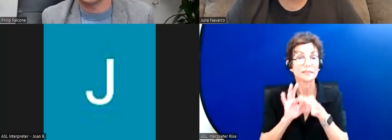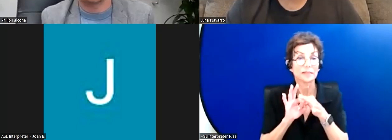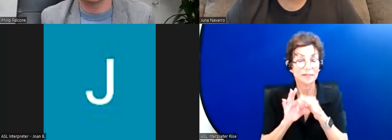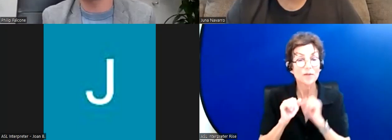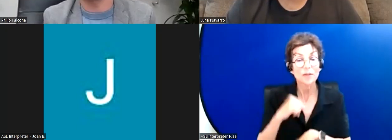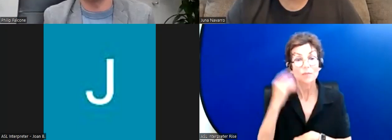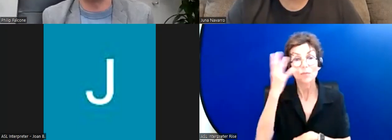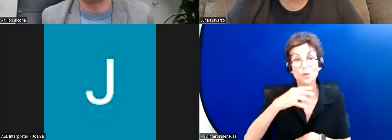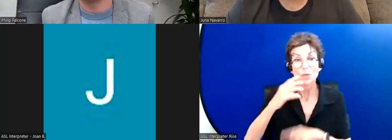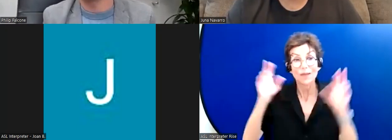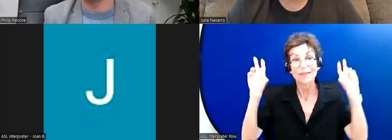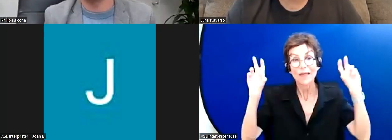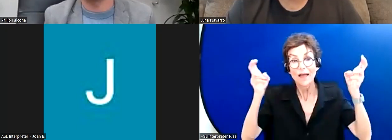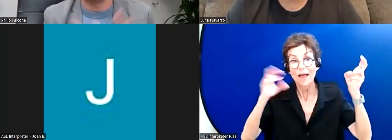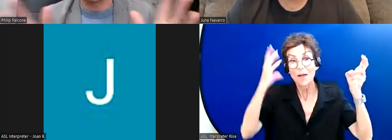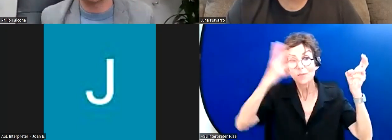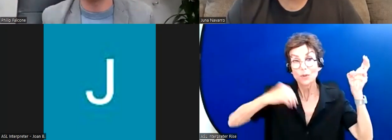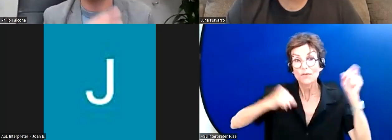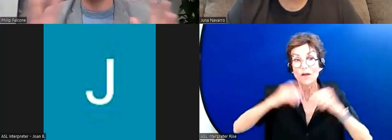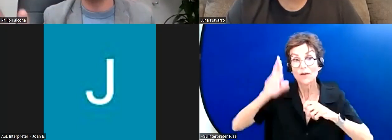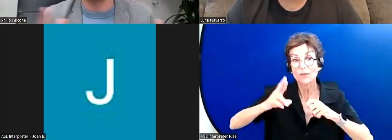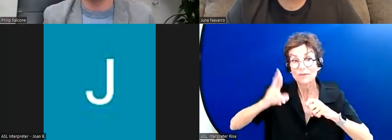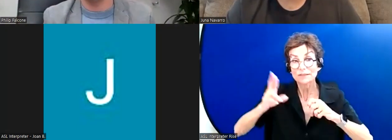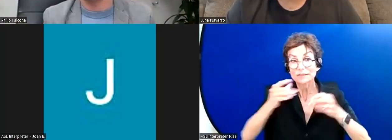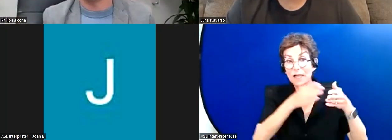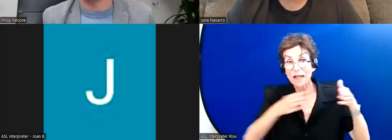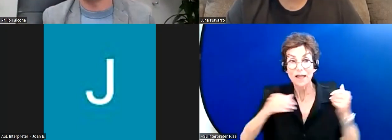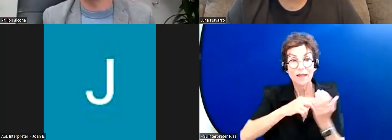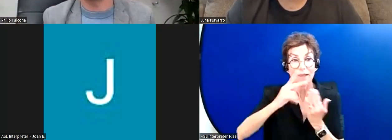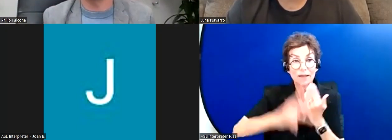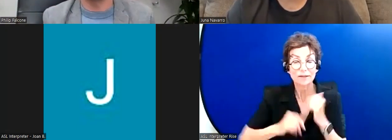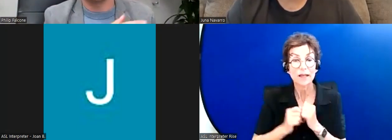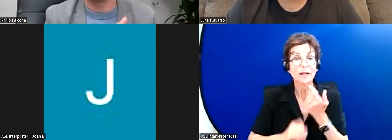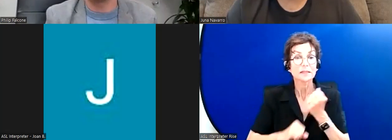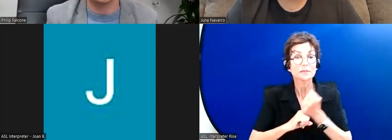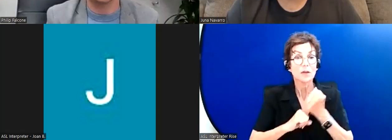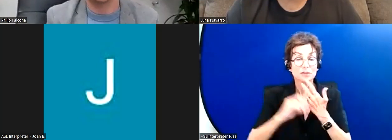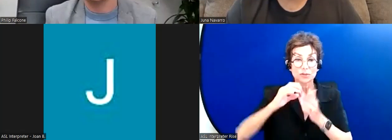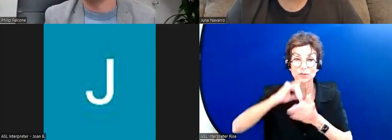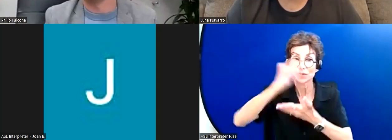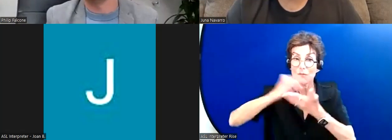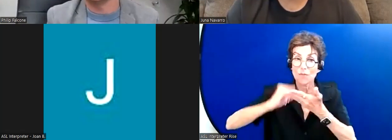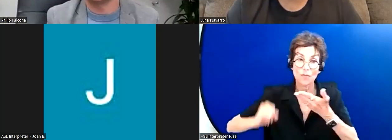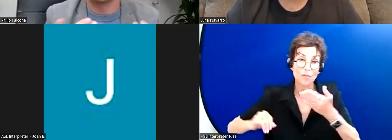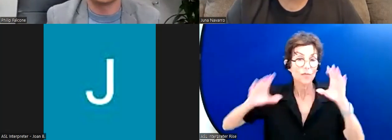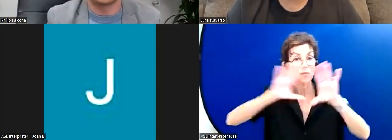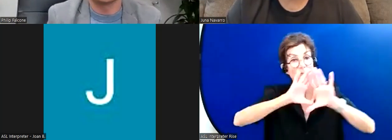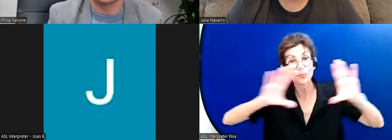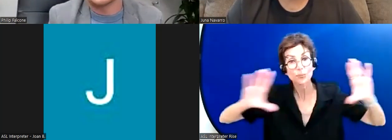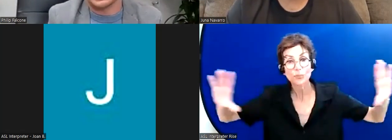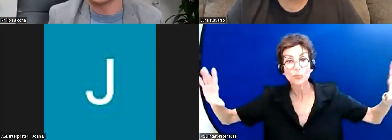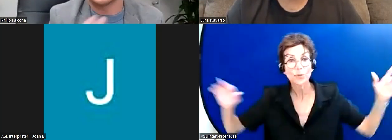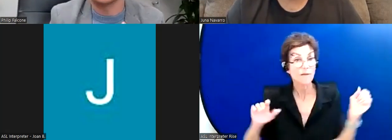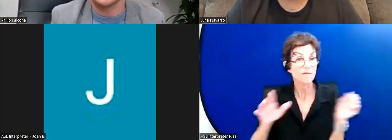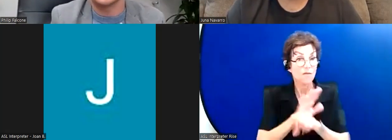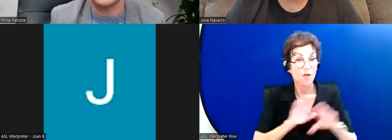a sponsor that's sponsoring the mural in full. And so we talked to the sponsor. They were really, the